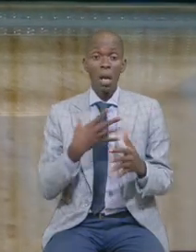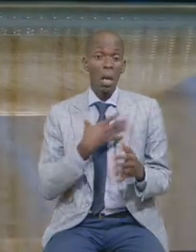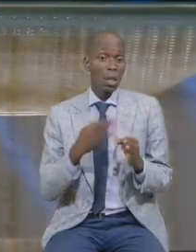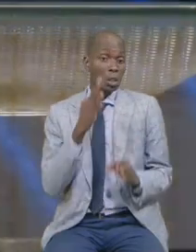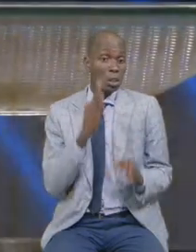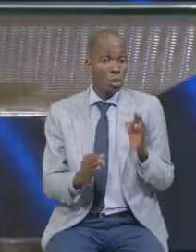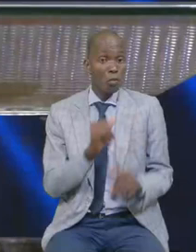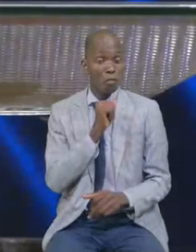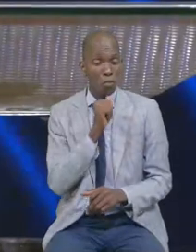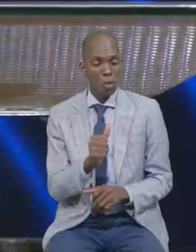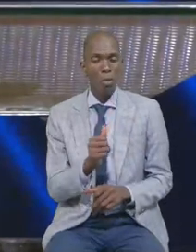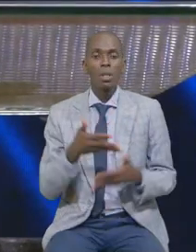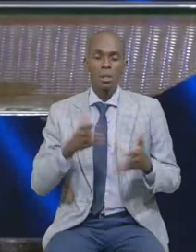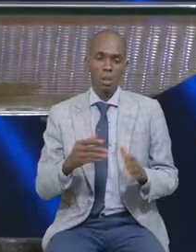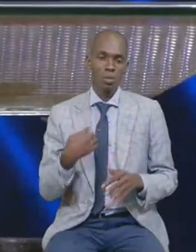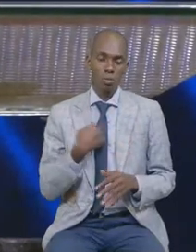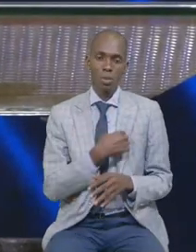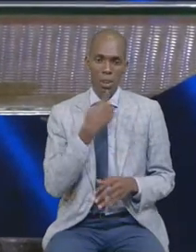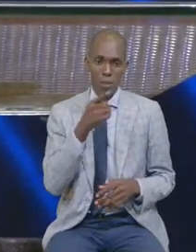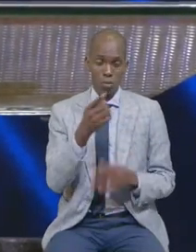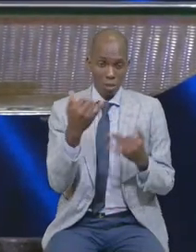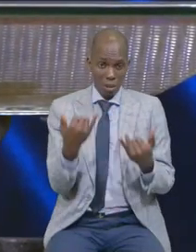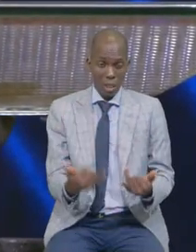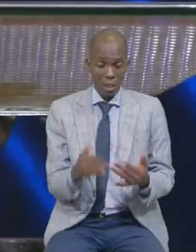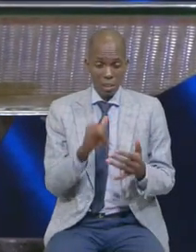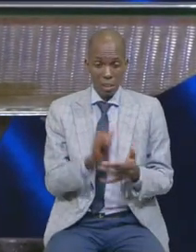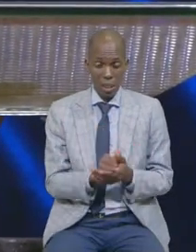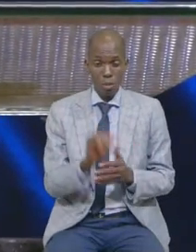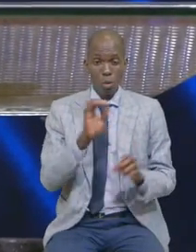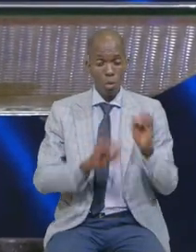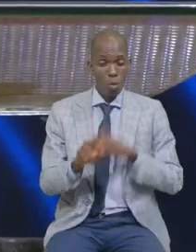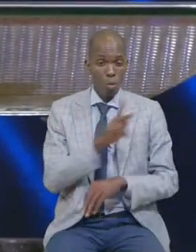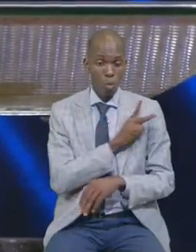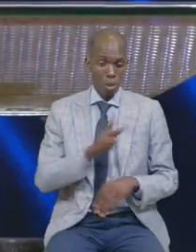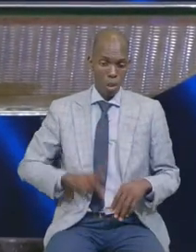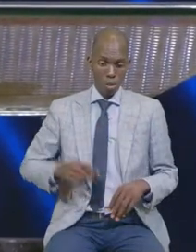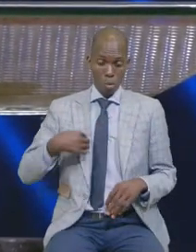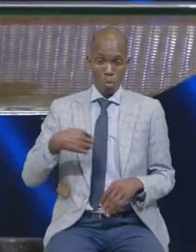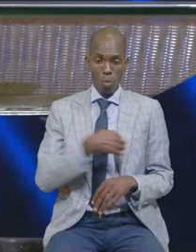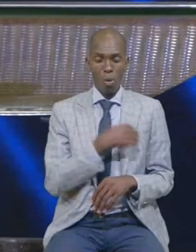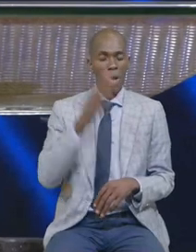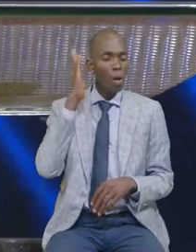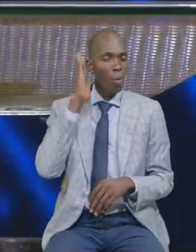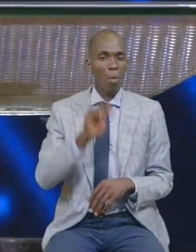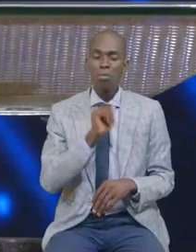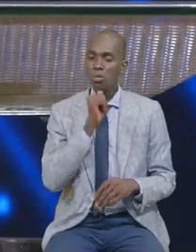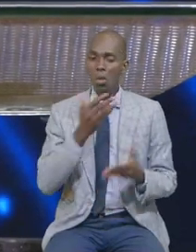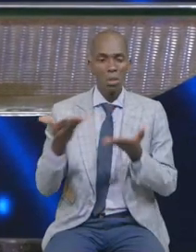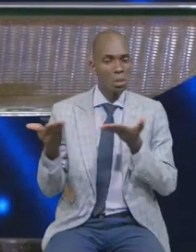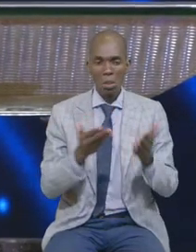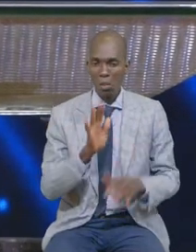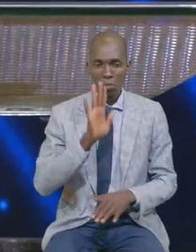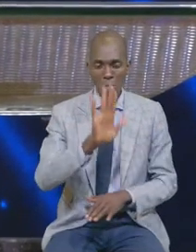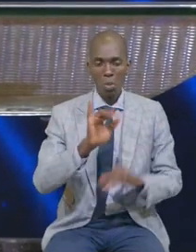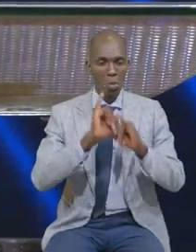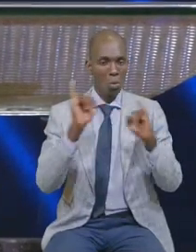known unto thee, O King, that we will not serve thy gods, nor